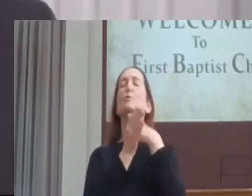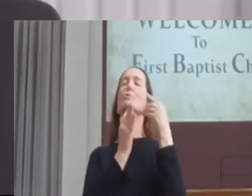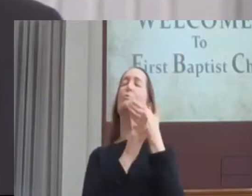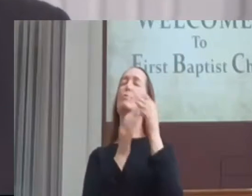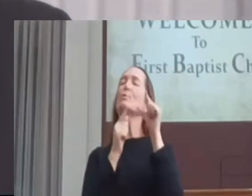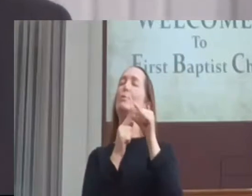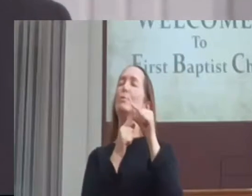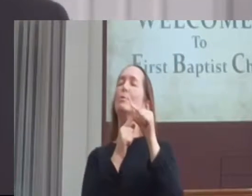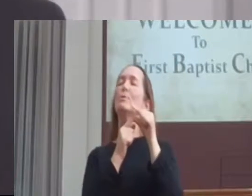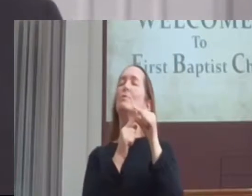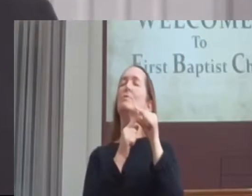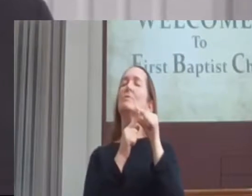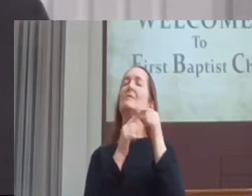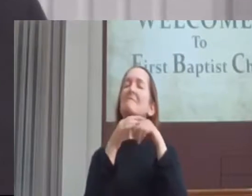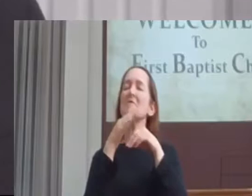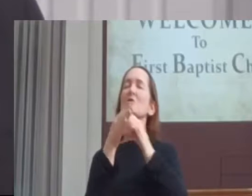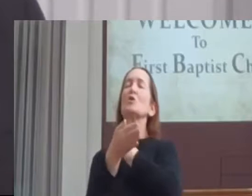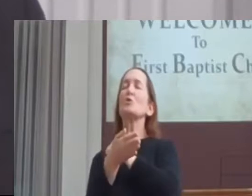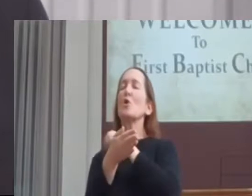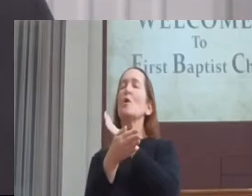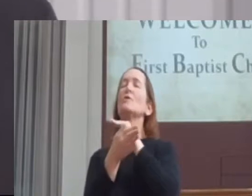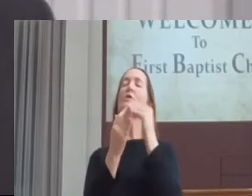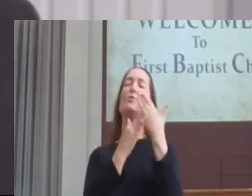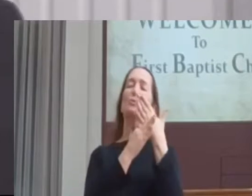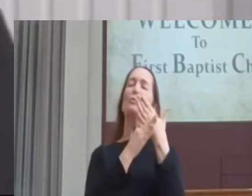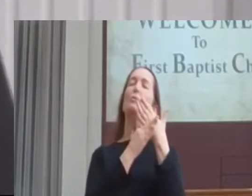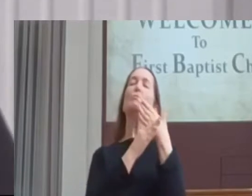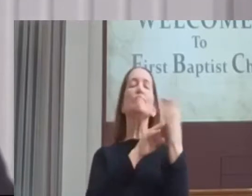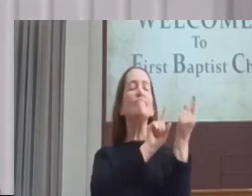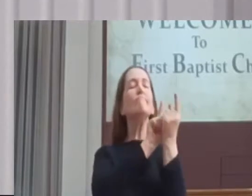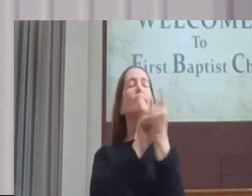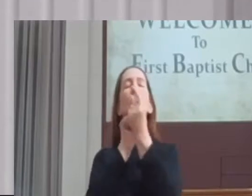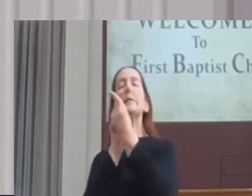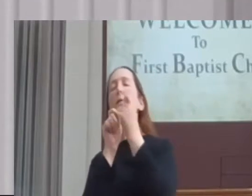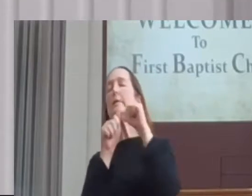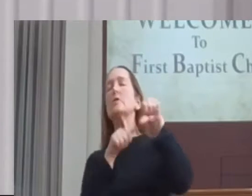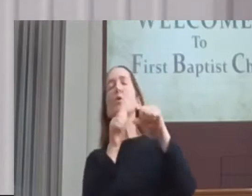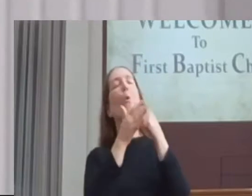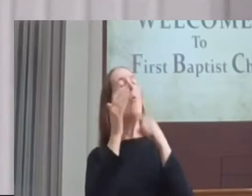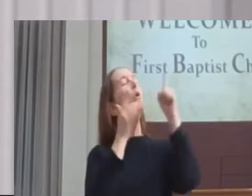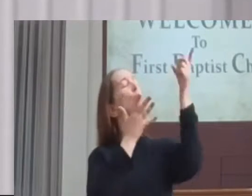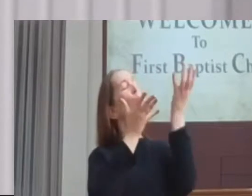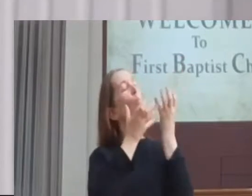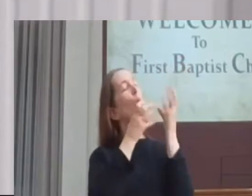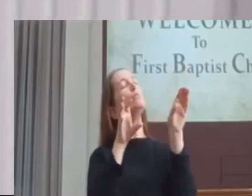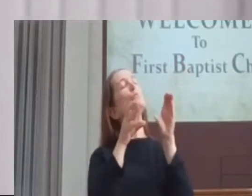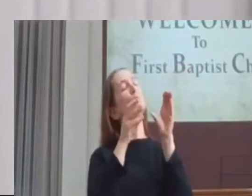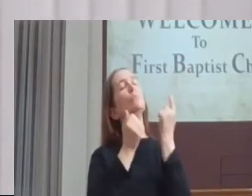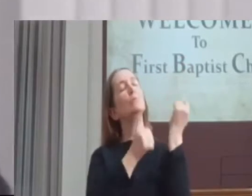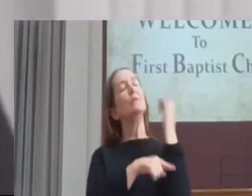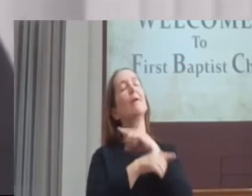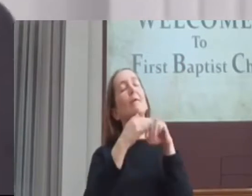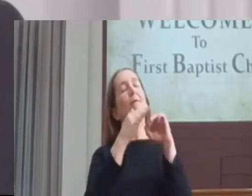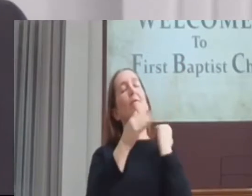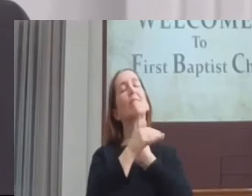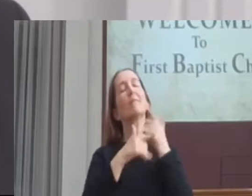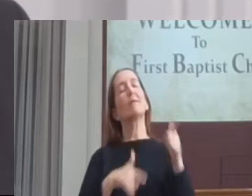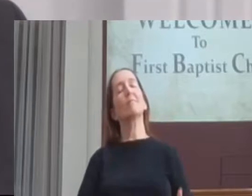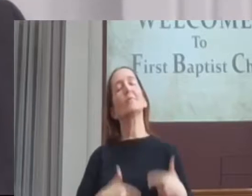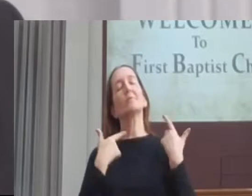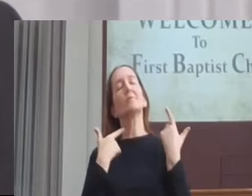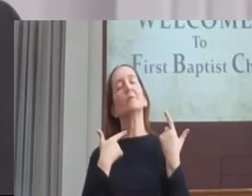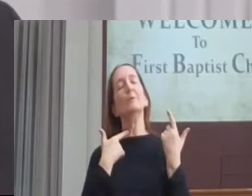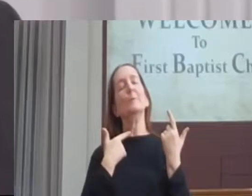these songs that we lift to You, through our encounter with one another, what it is You desire to do this day in our